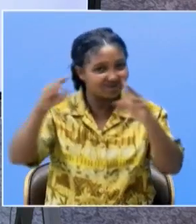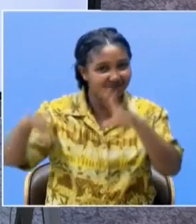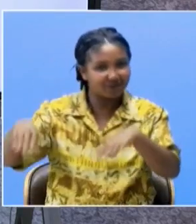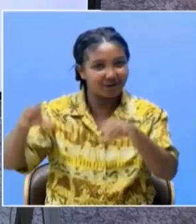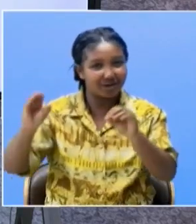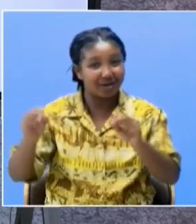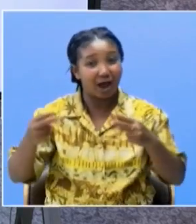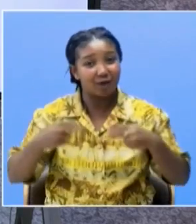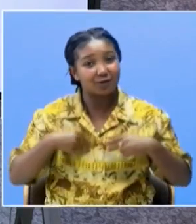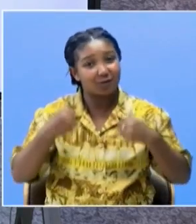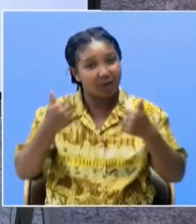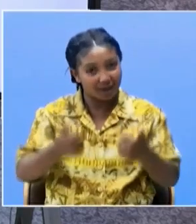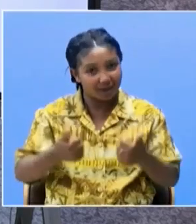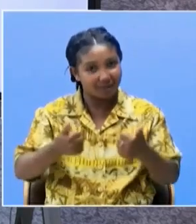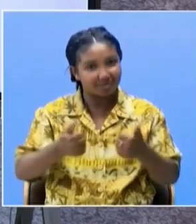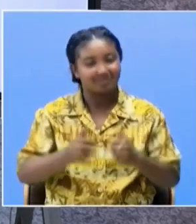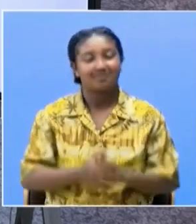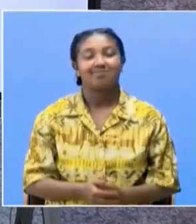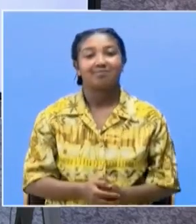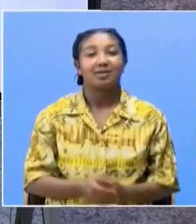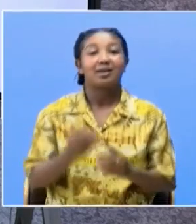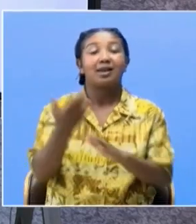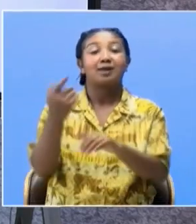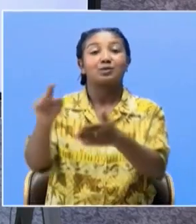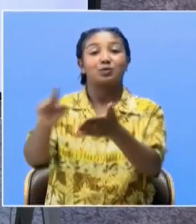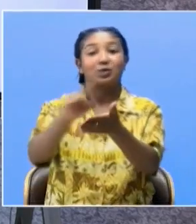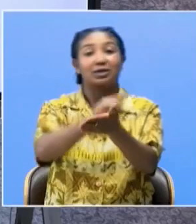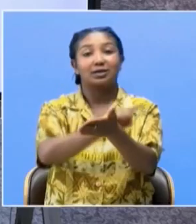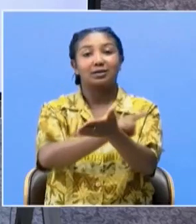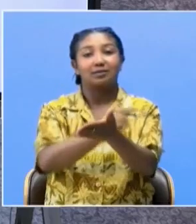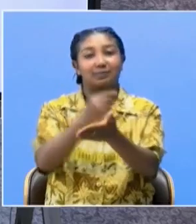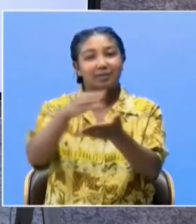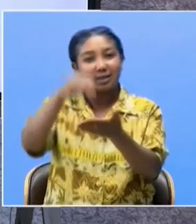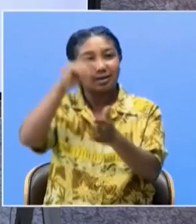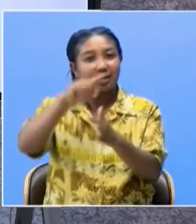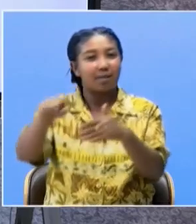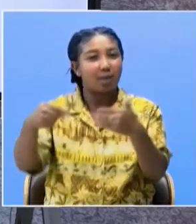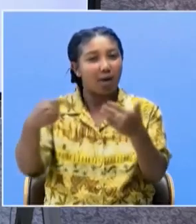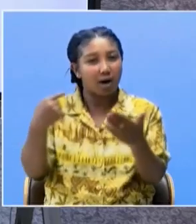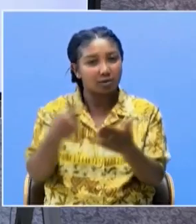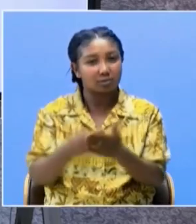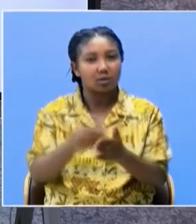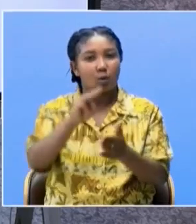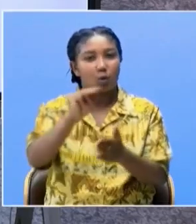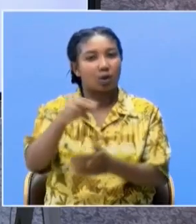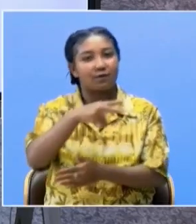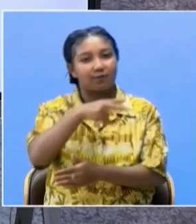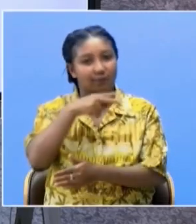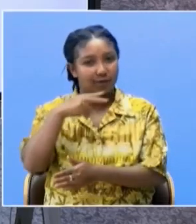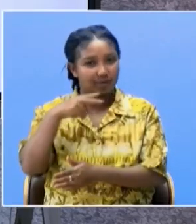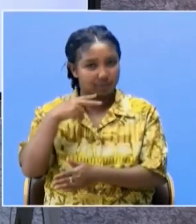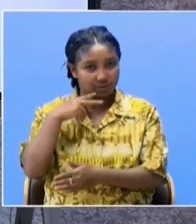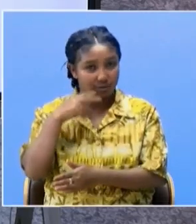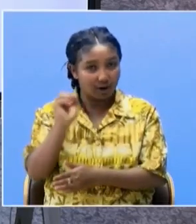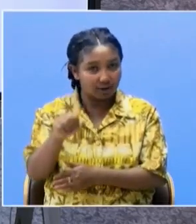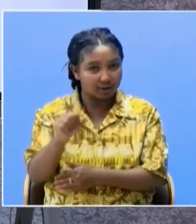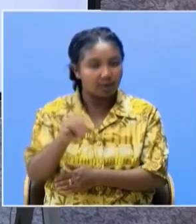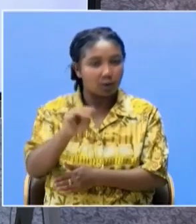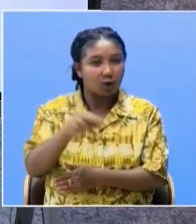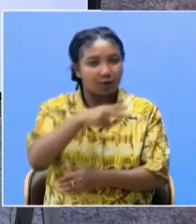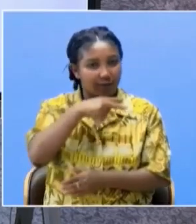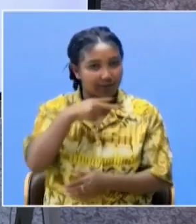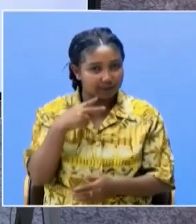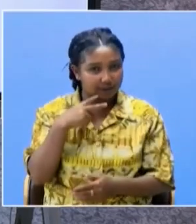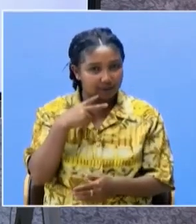how have you been? Last week we have seen about the modal auxiliaries, yes, the modal